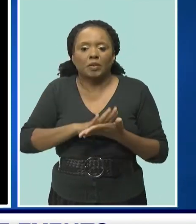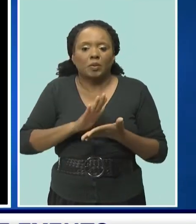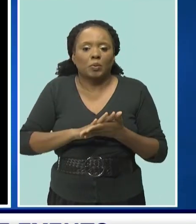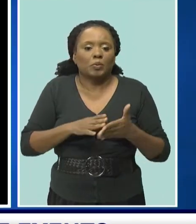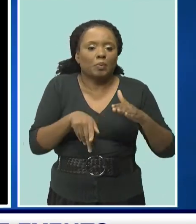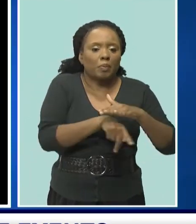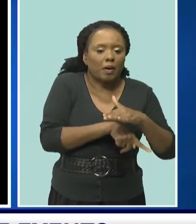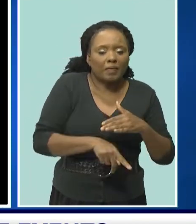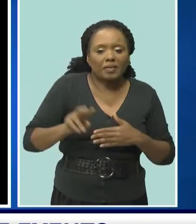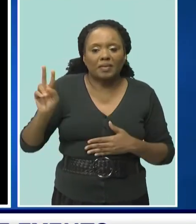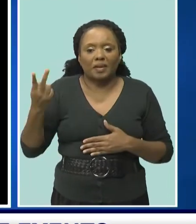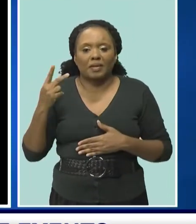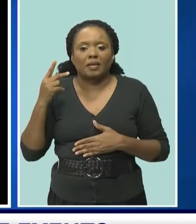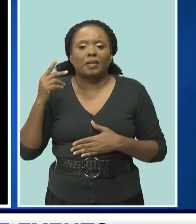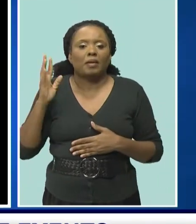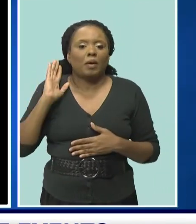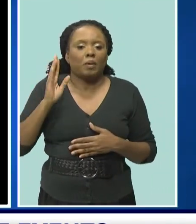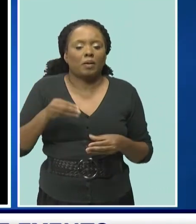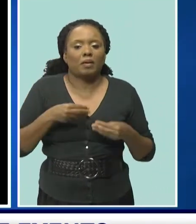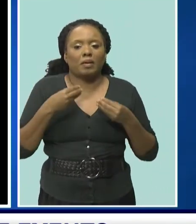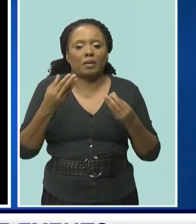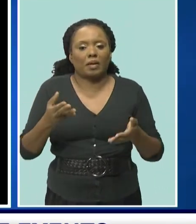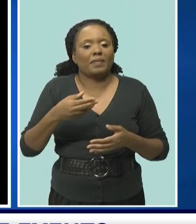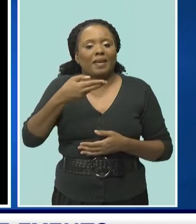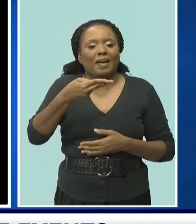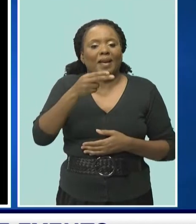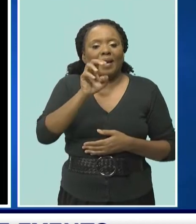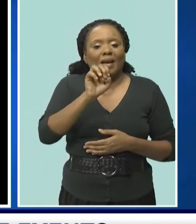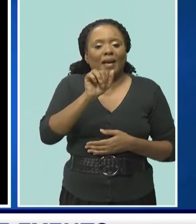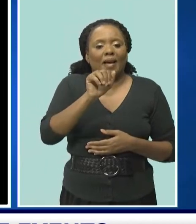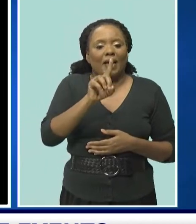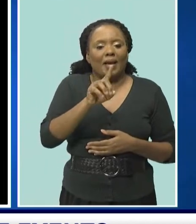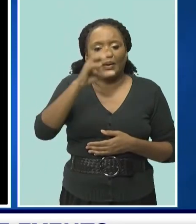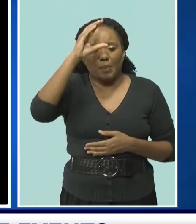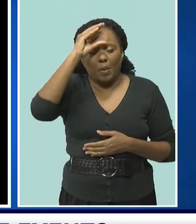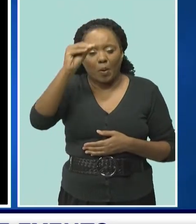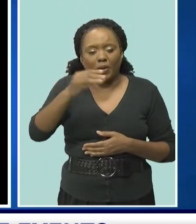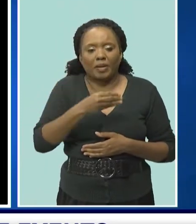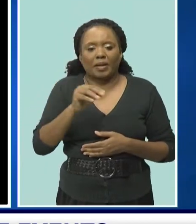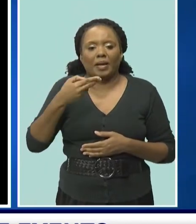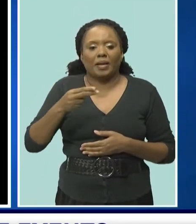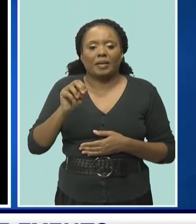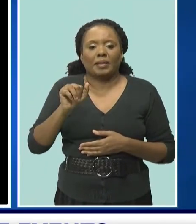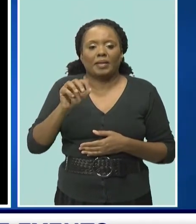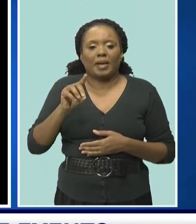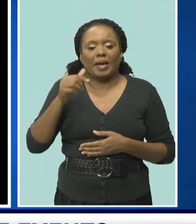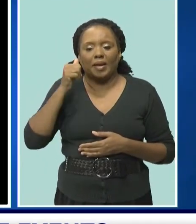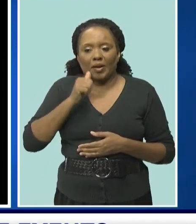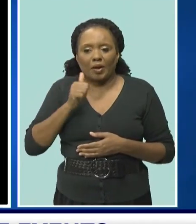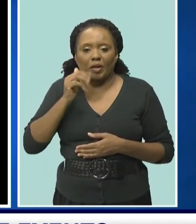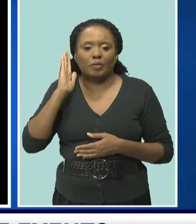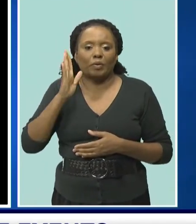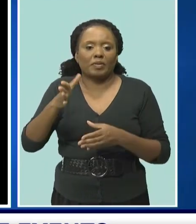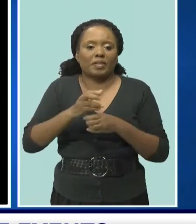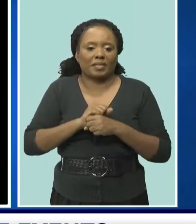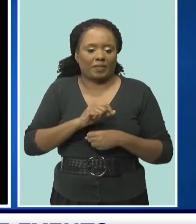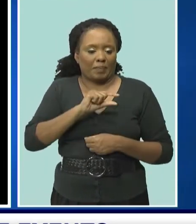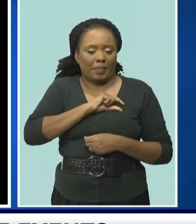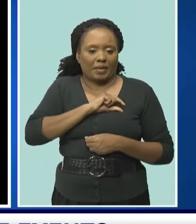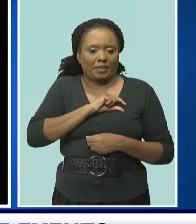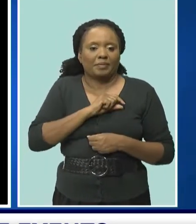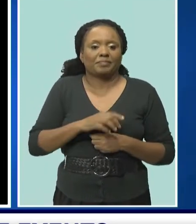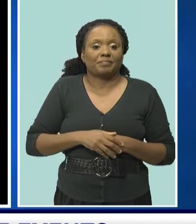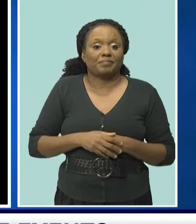schools with their leadership badges. Then we move on to 6 o'clock in the evening